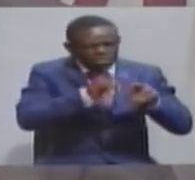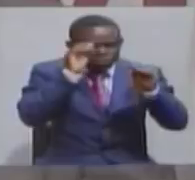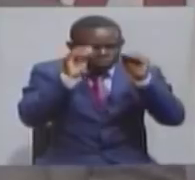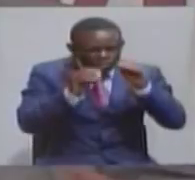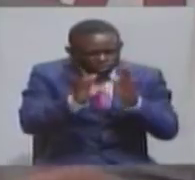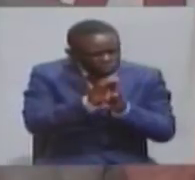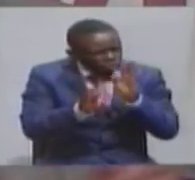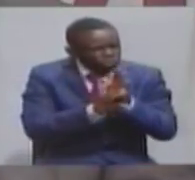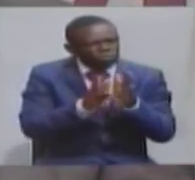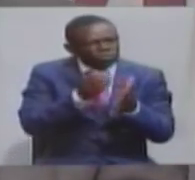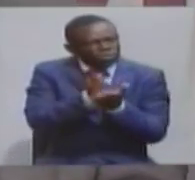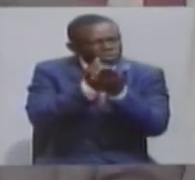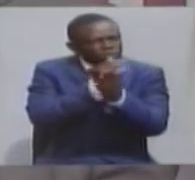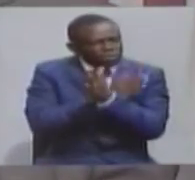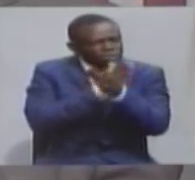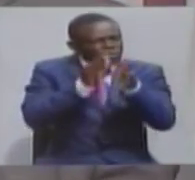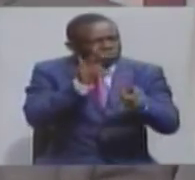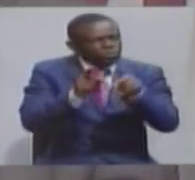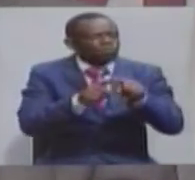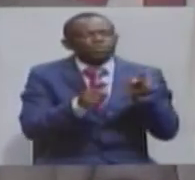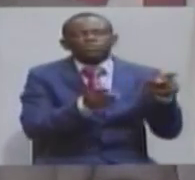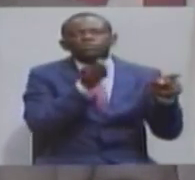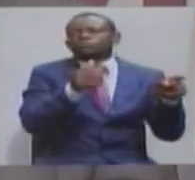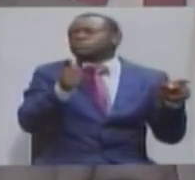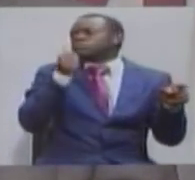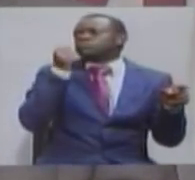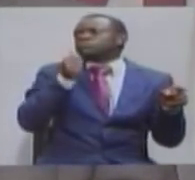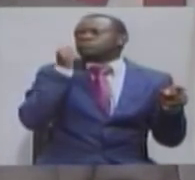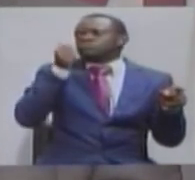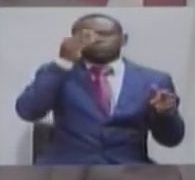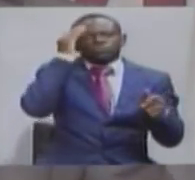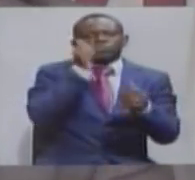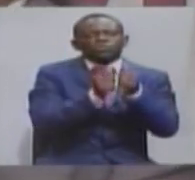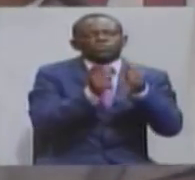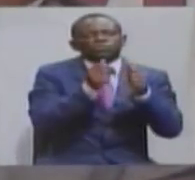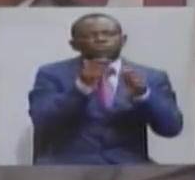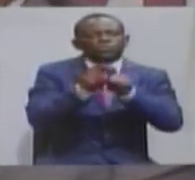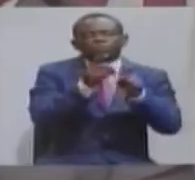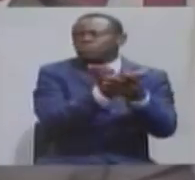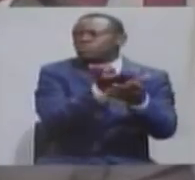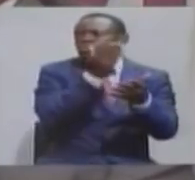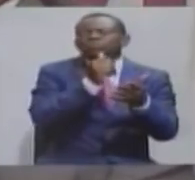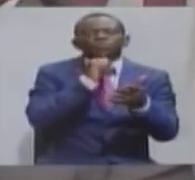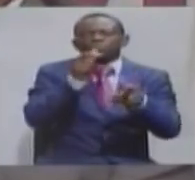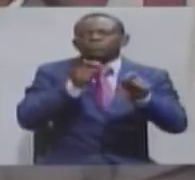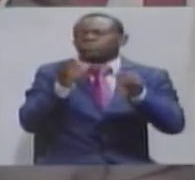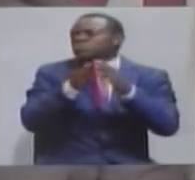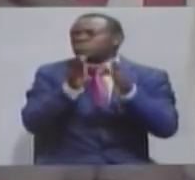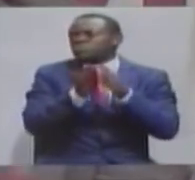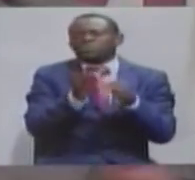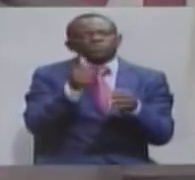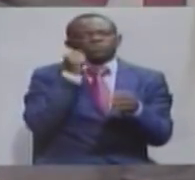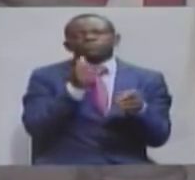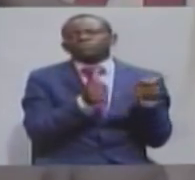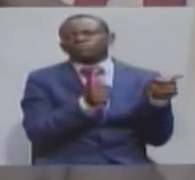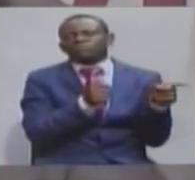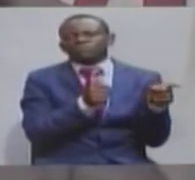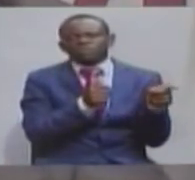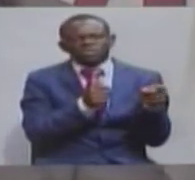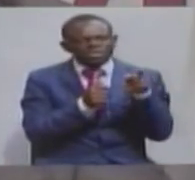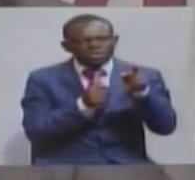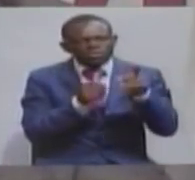people. And they're saying no, because Mr. Gambari has not come to facilitate dialogue. What is it that they want to talk about at that dialogue, which is not what